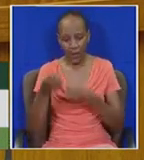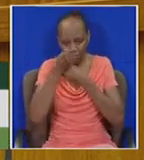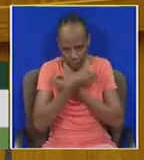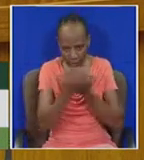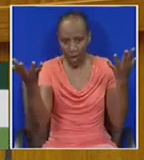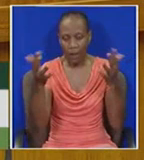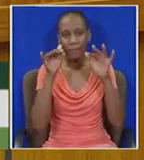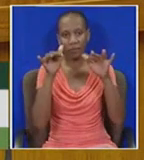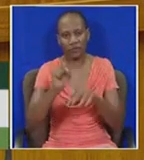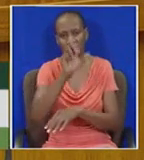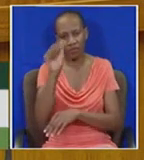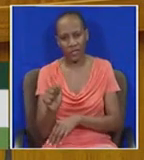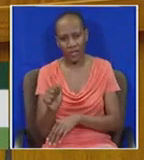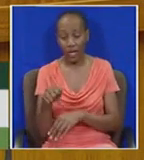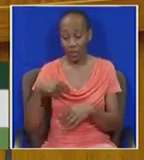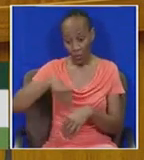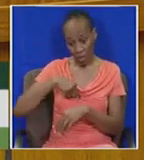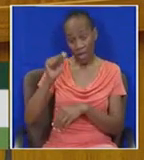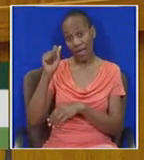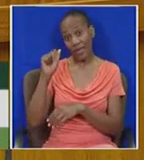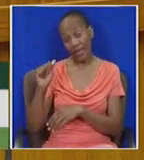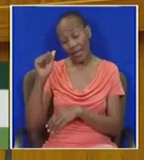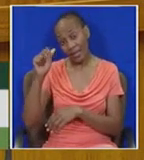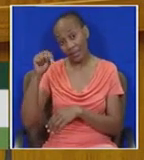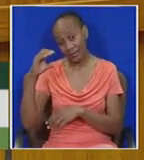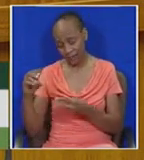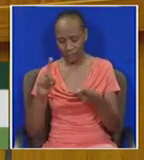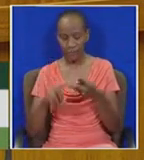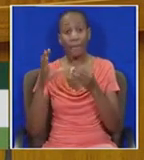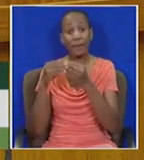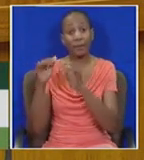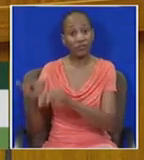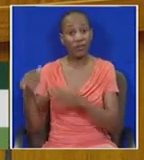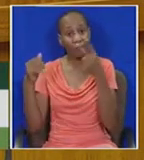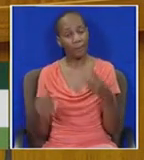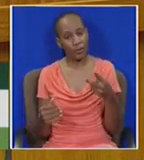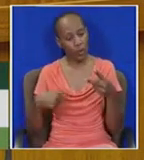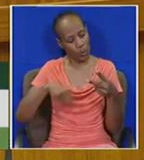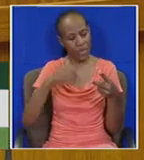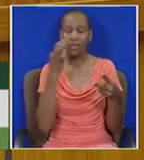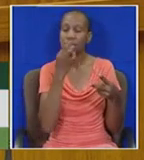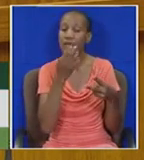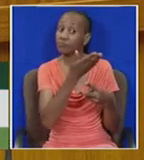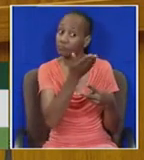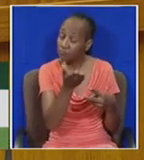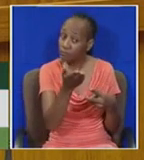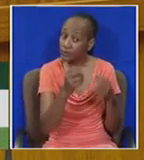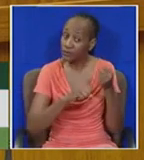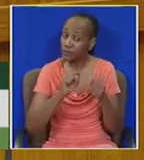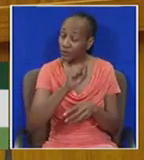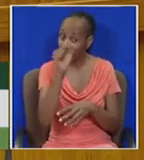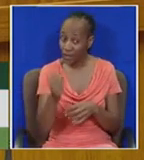of South Africa, as ANC caucus and members of this Parliament, South Africa, we are